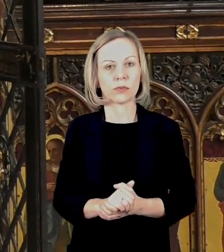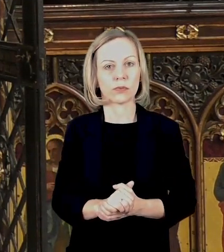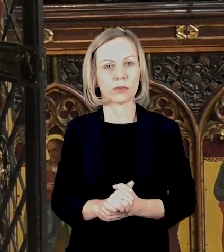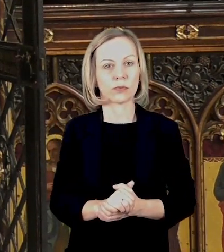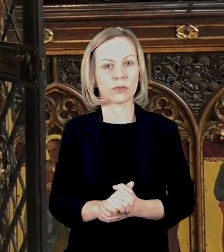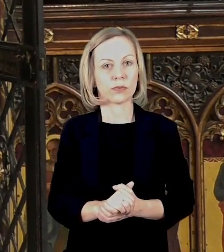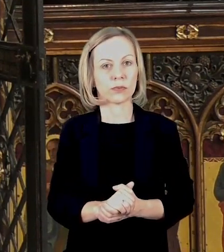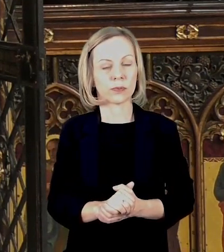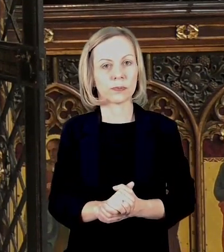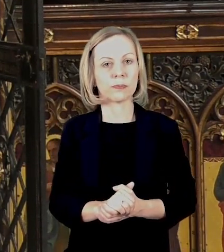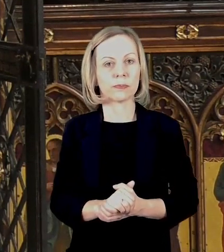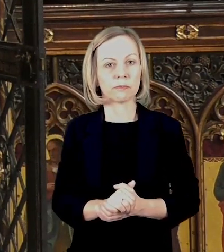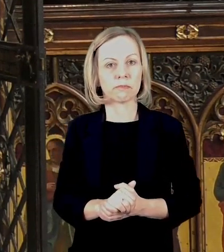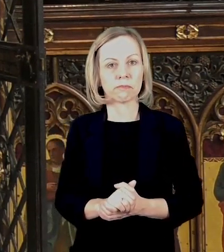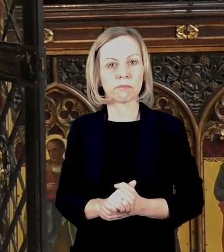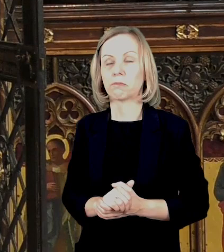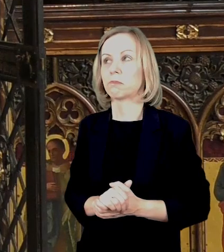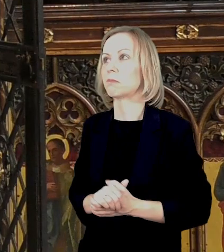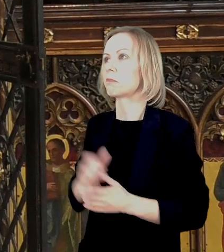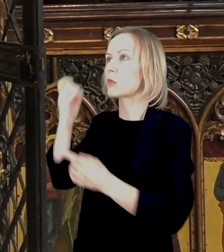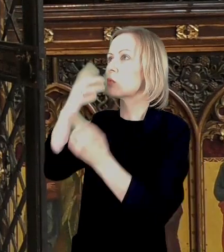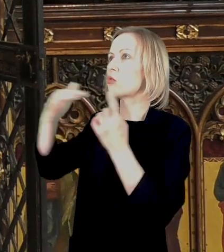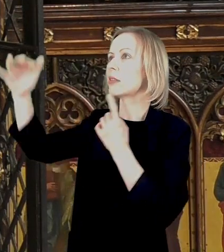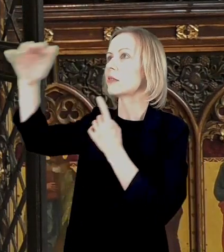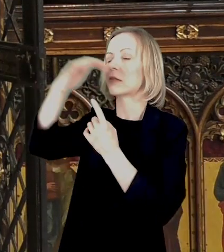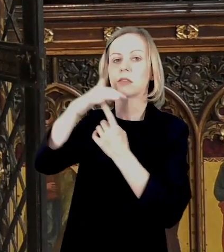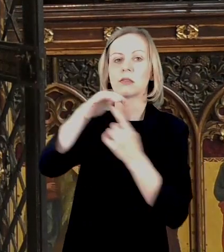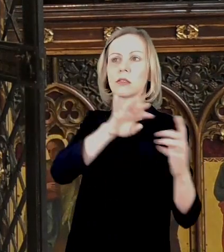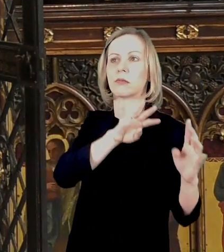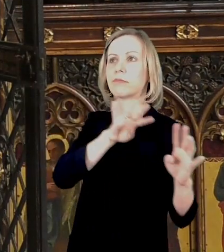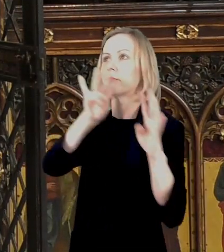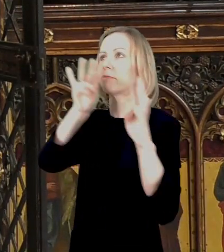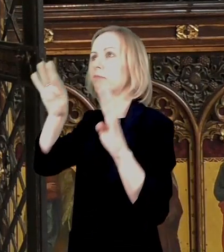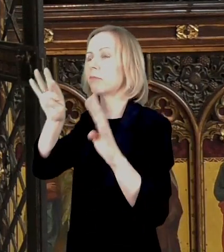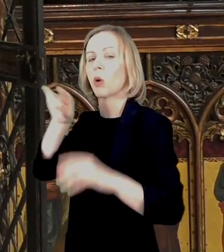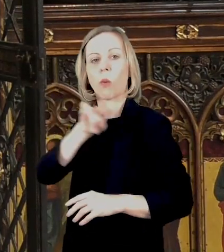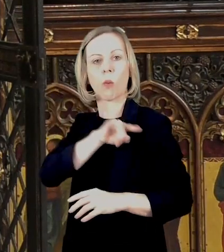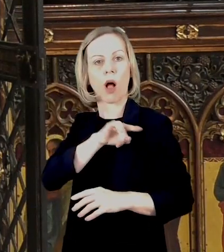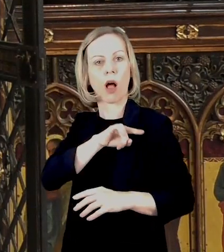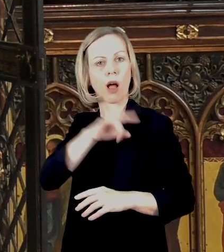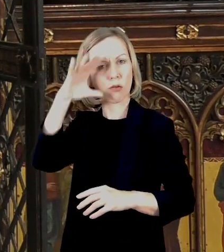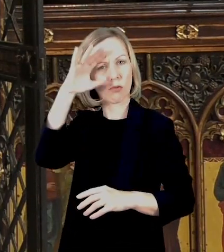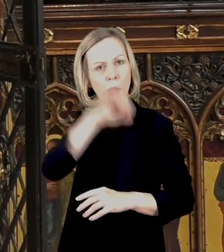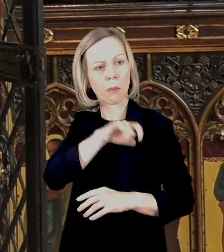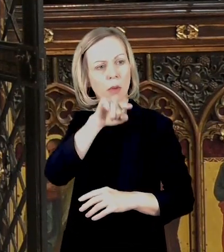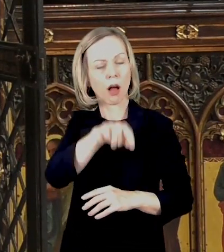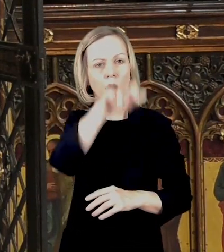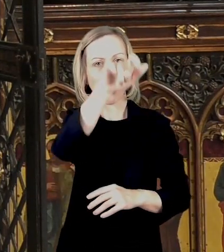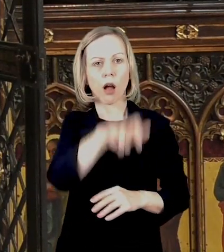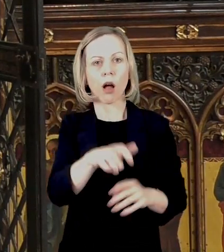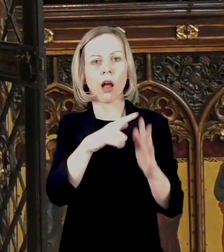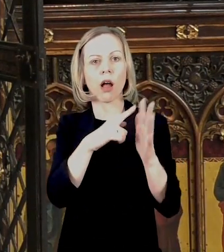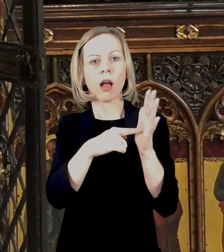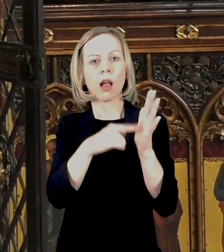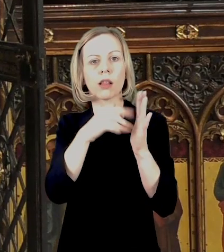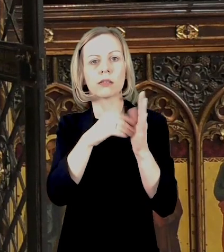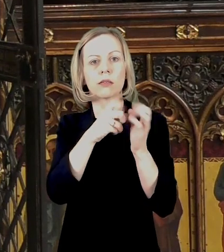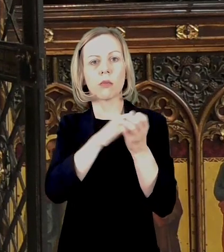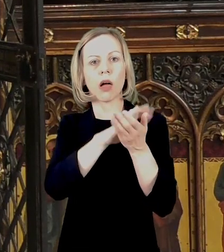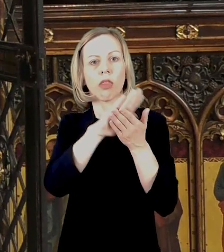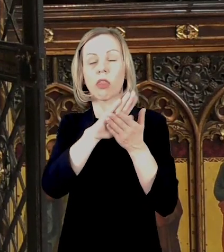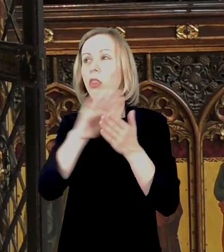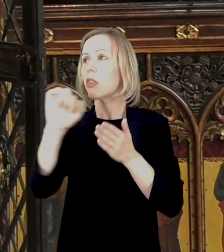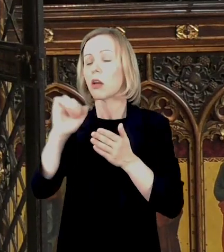Lord, we come into your presence to remember your servant Elizabeth and to seek your comfort, for we know